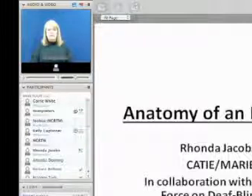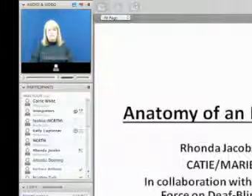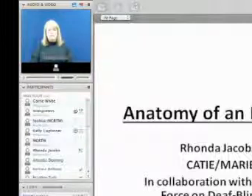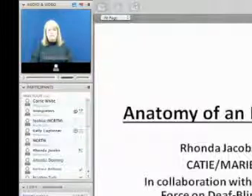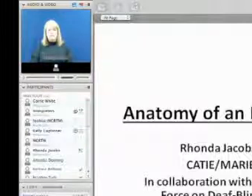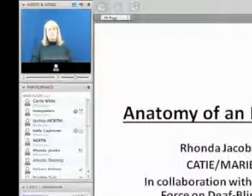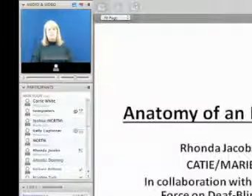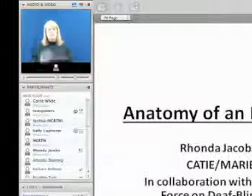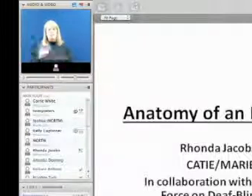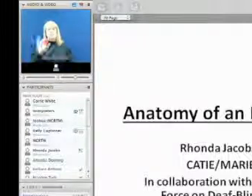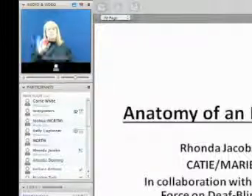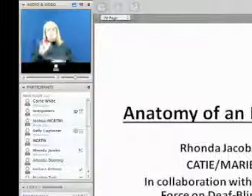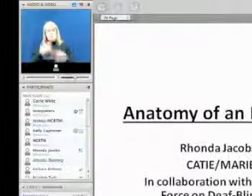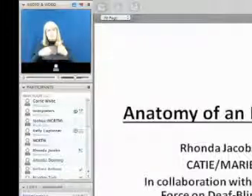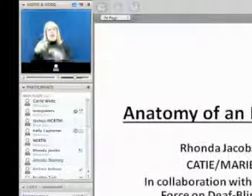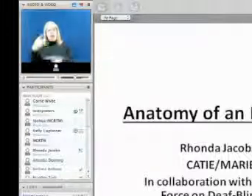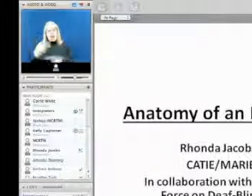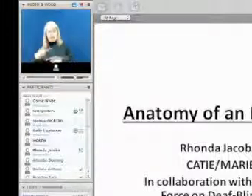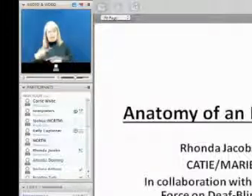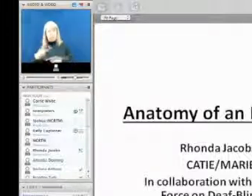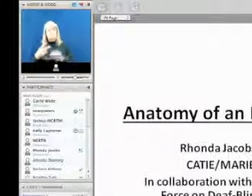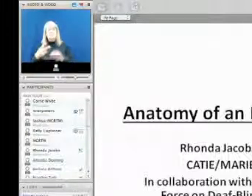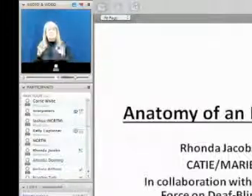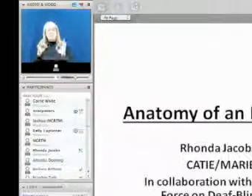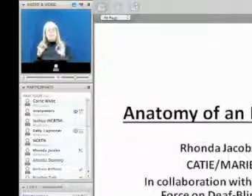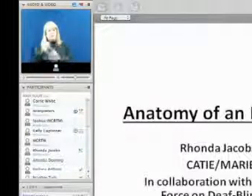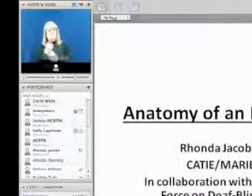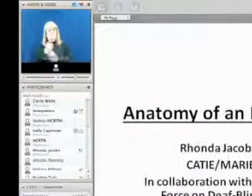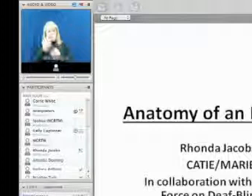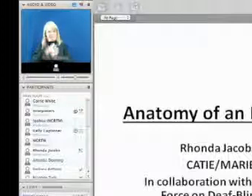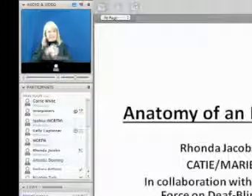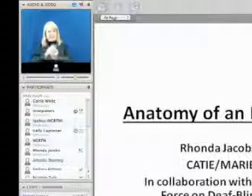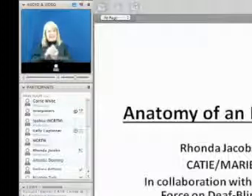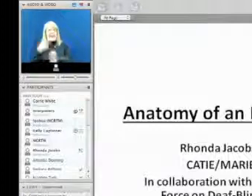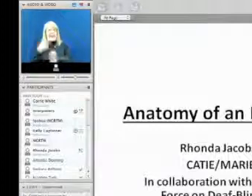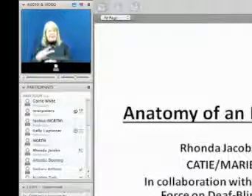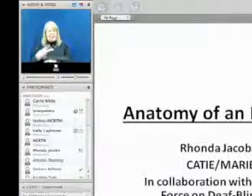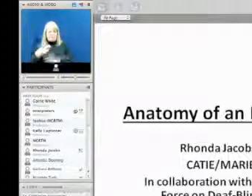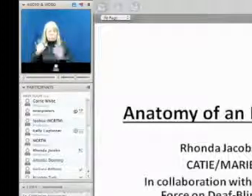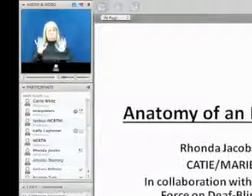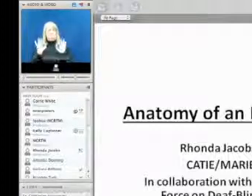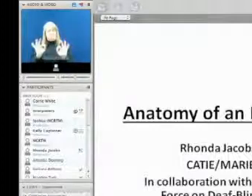Okay, about half or so. Right now, exactly half. Okay, very good.